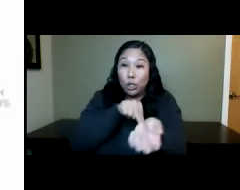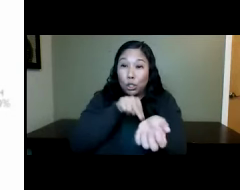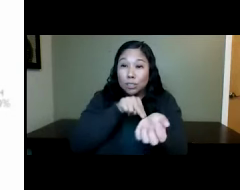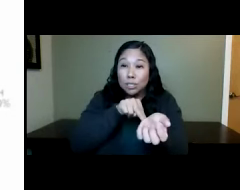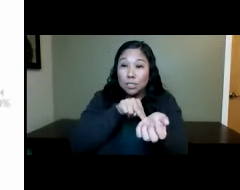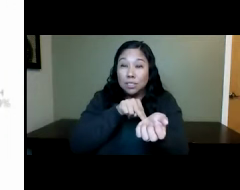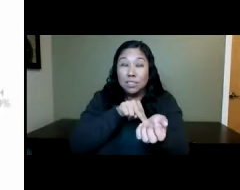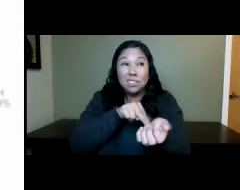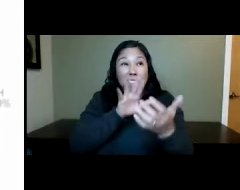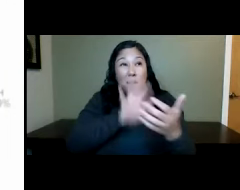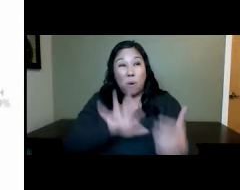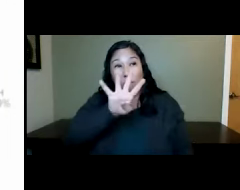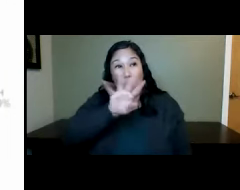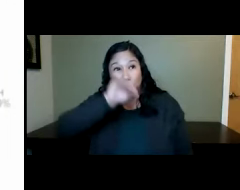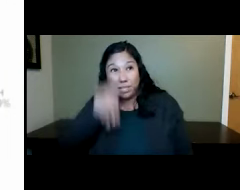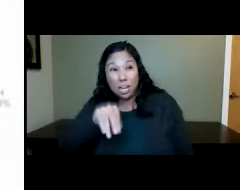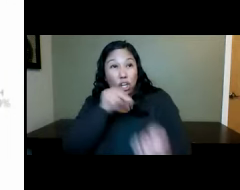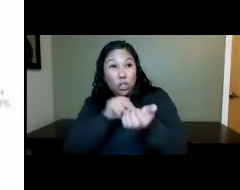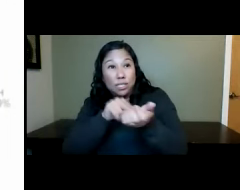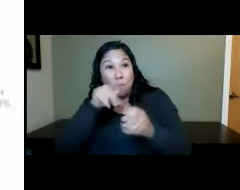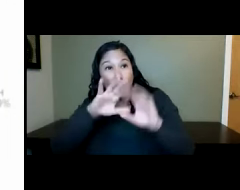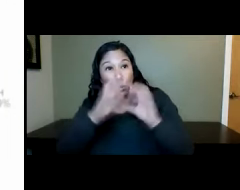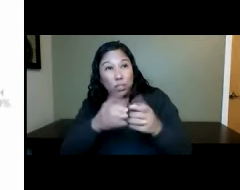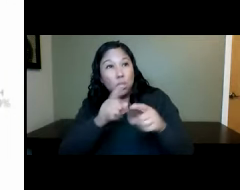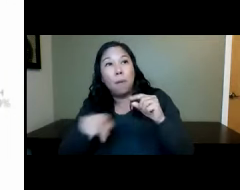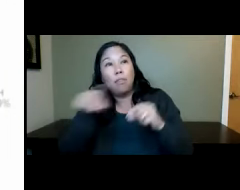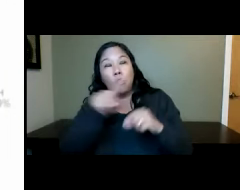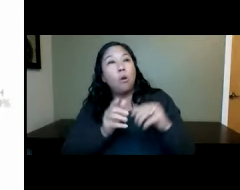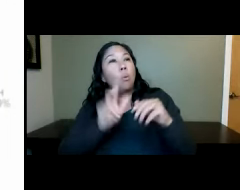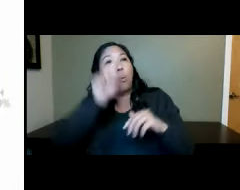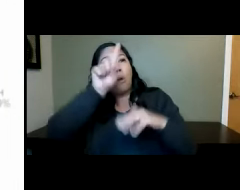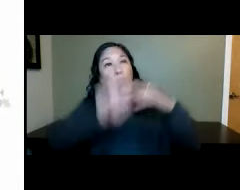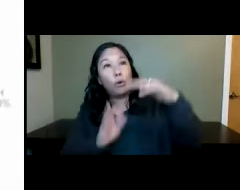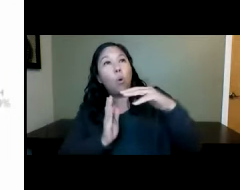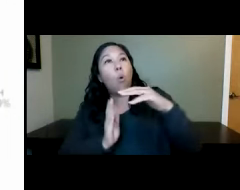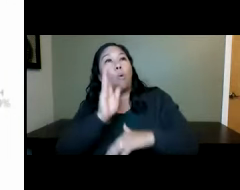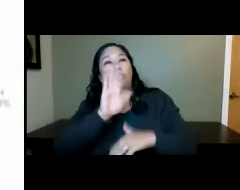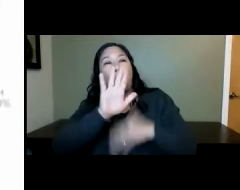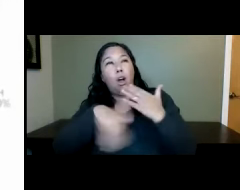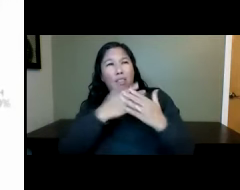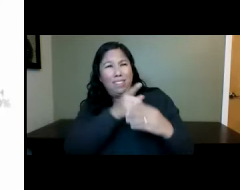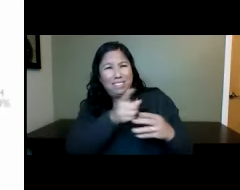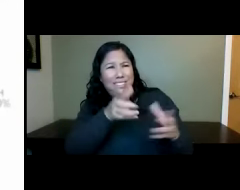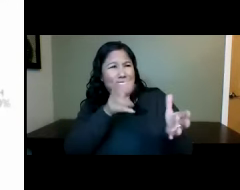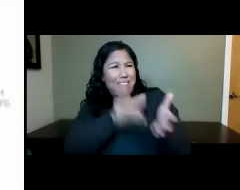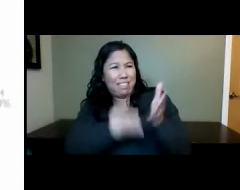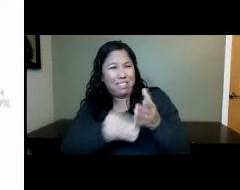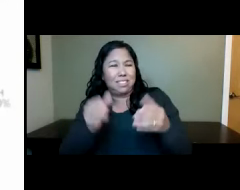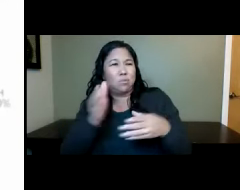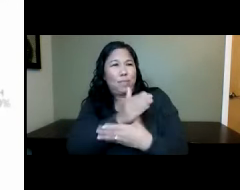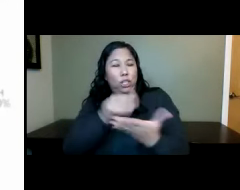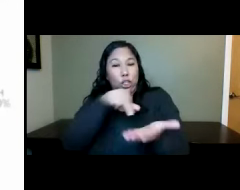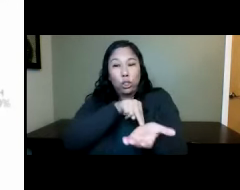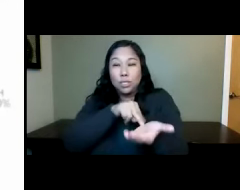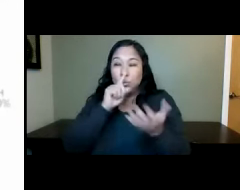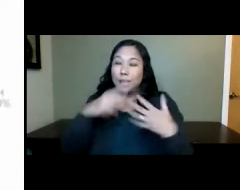nursing population, yet they're over a third of the overall deaths among nurses. So within the healthcare system, a lot